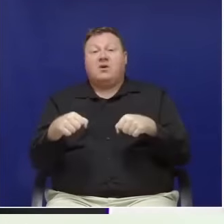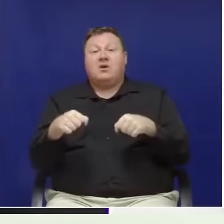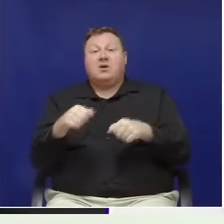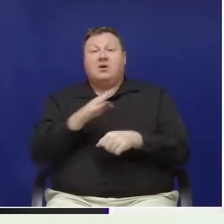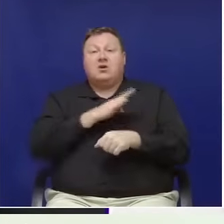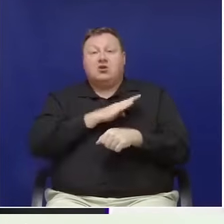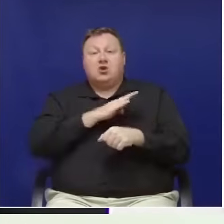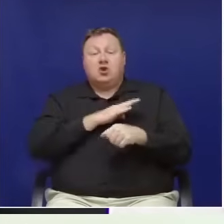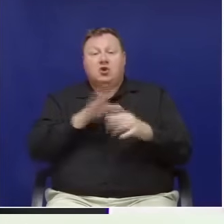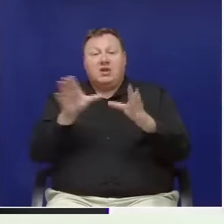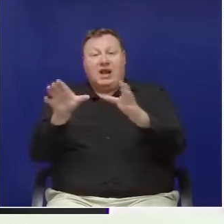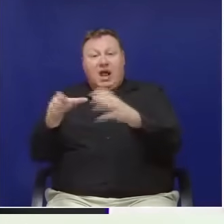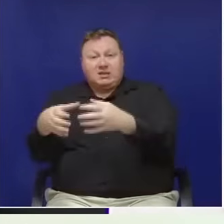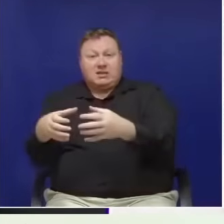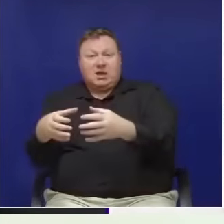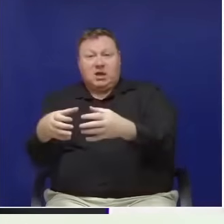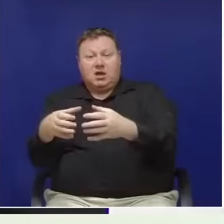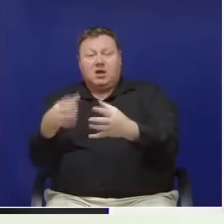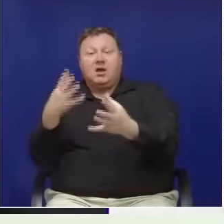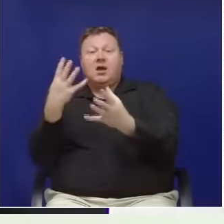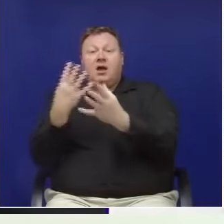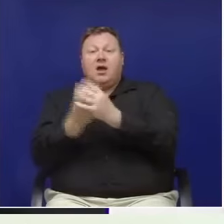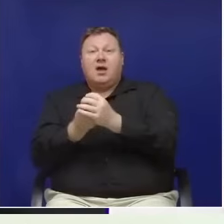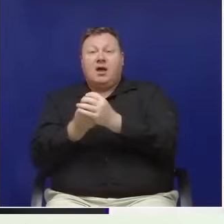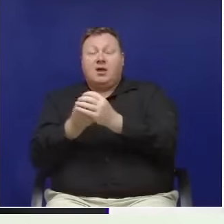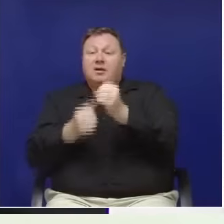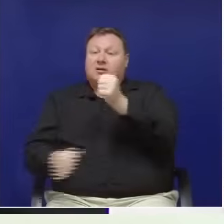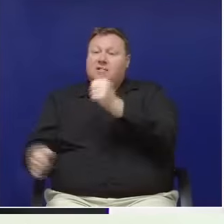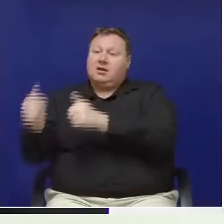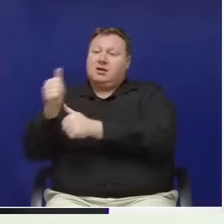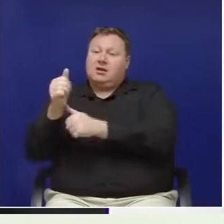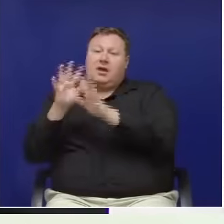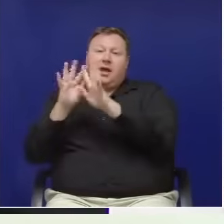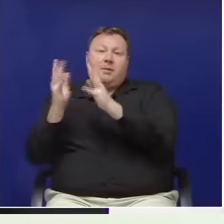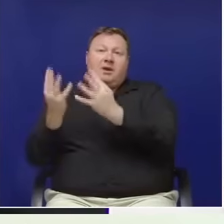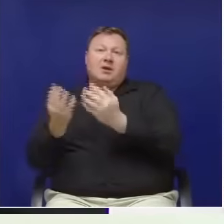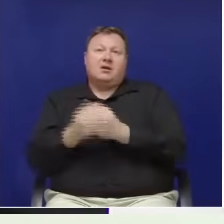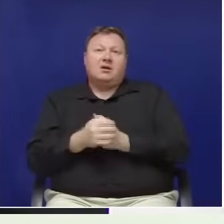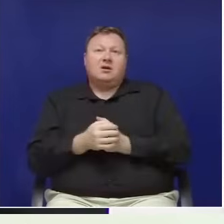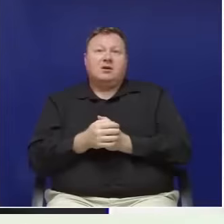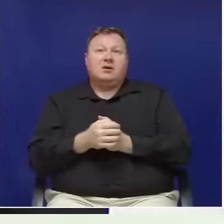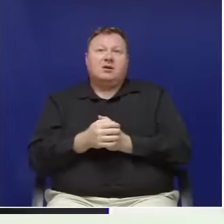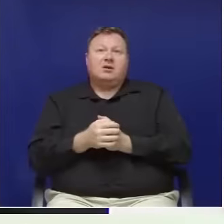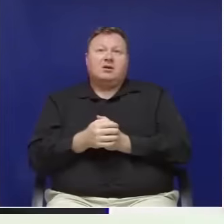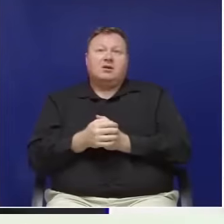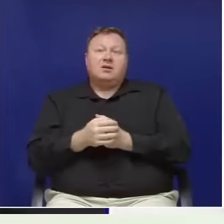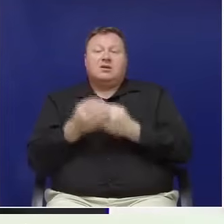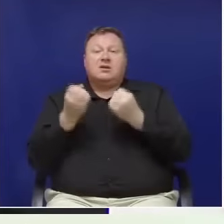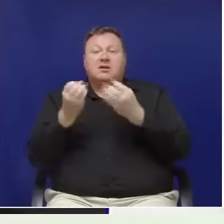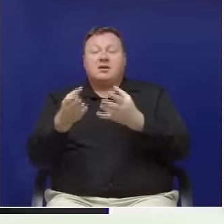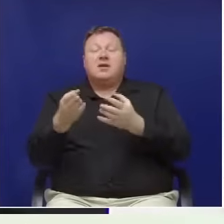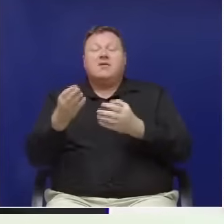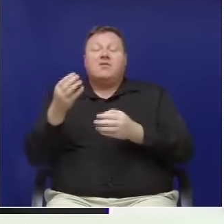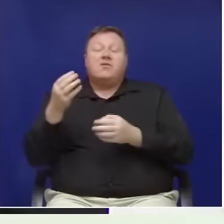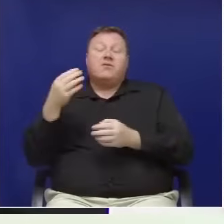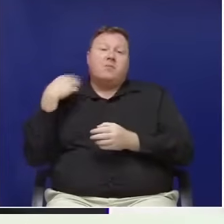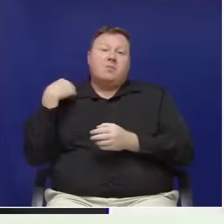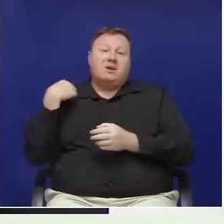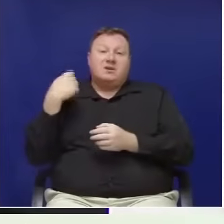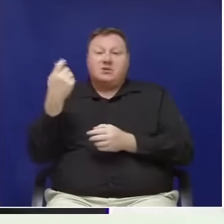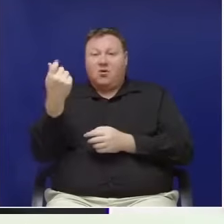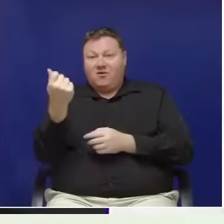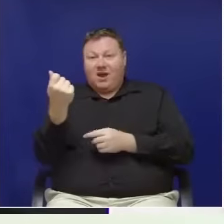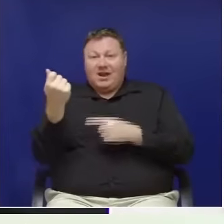security cluster, as well as the cabinet. So let us give the Minister of Finance an